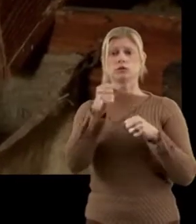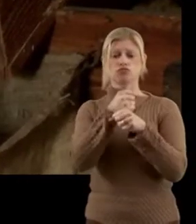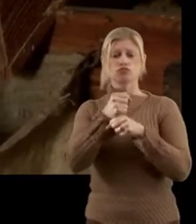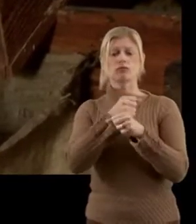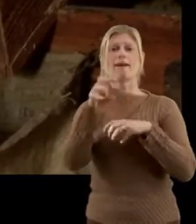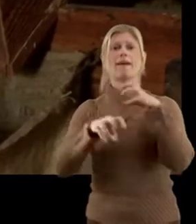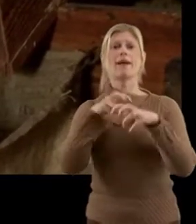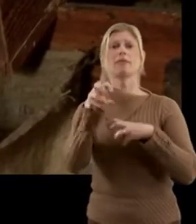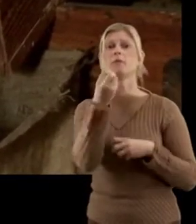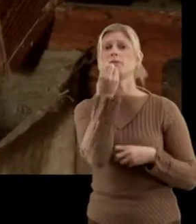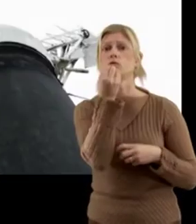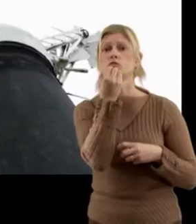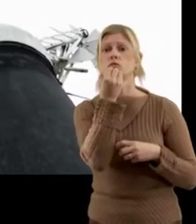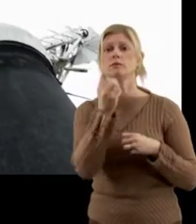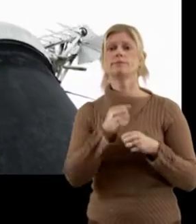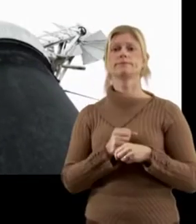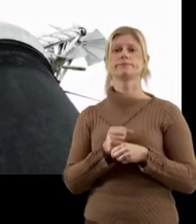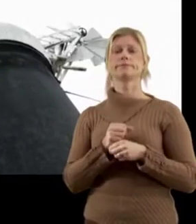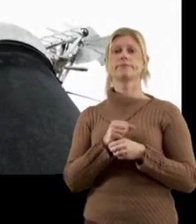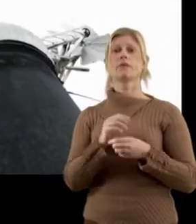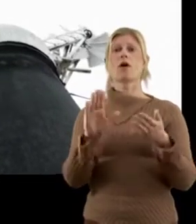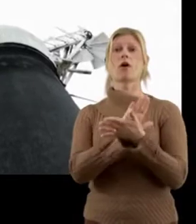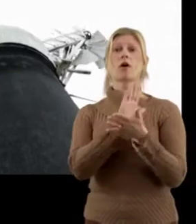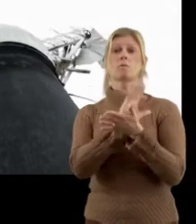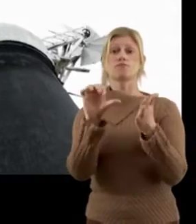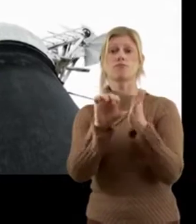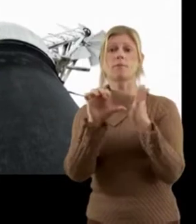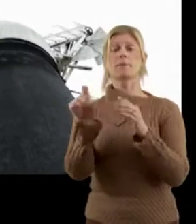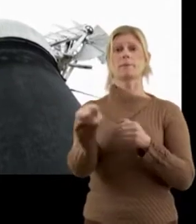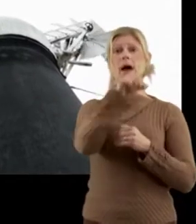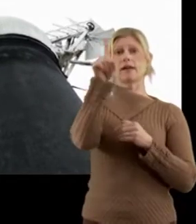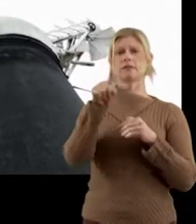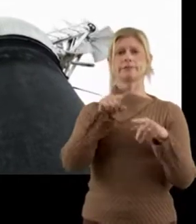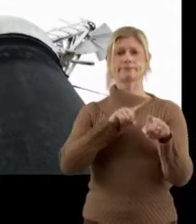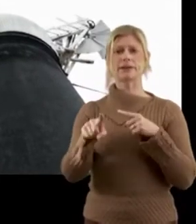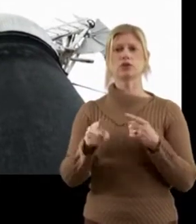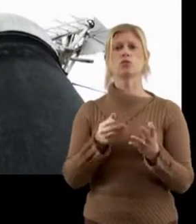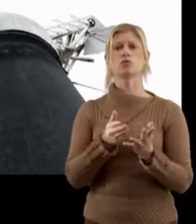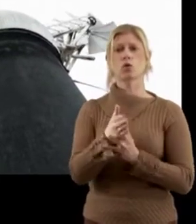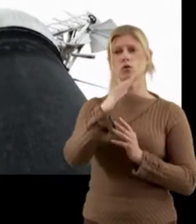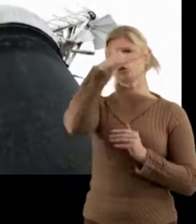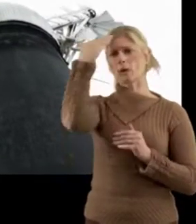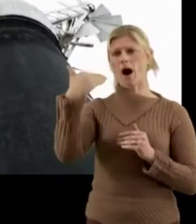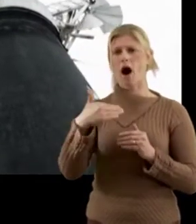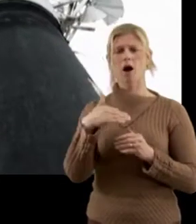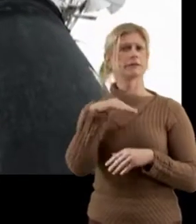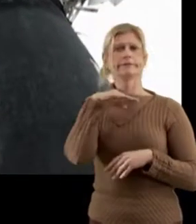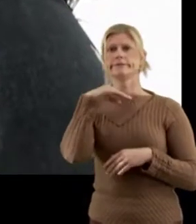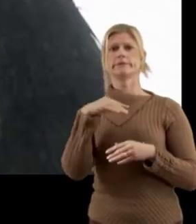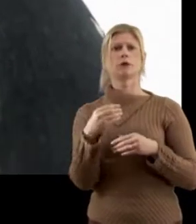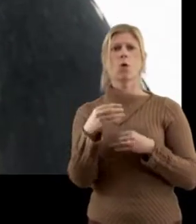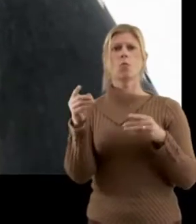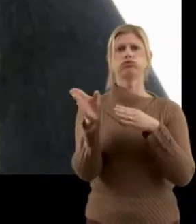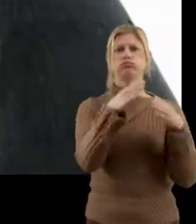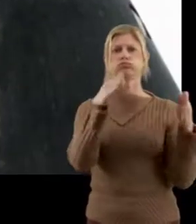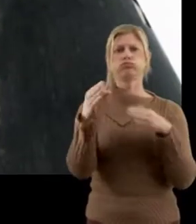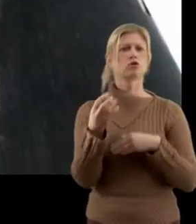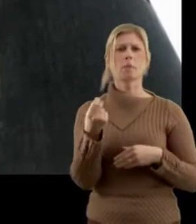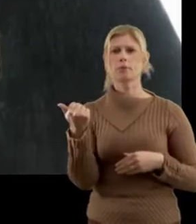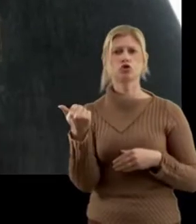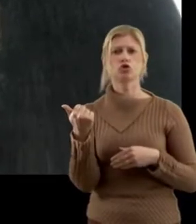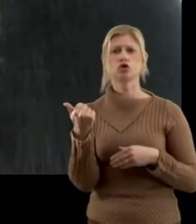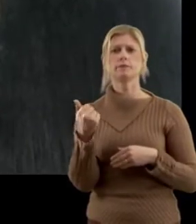food. A common problem for mills, particularly during the summertime, is lack of wind. And Dobson's